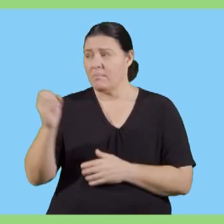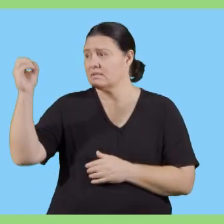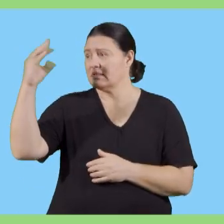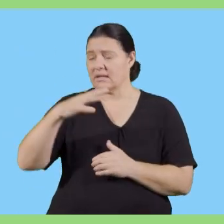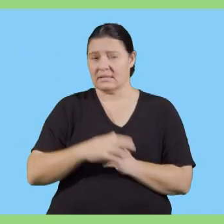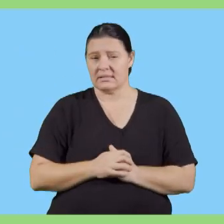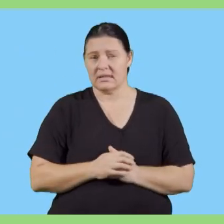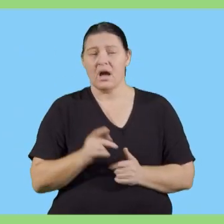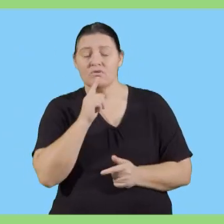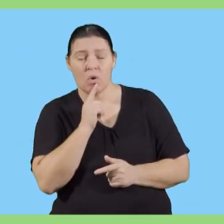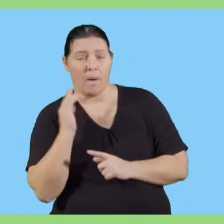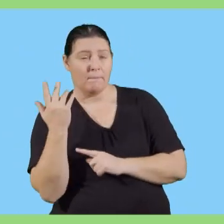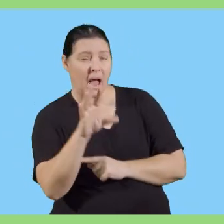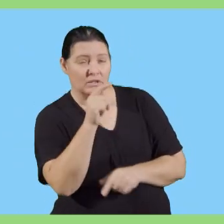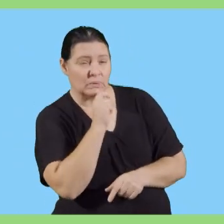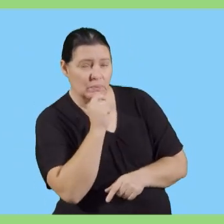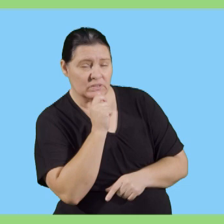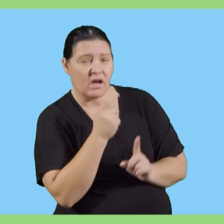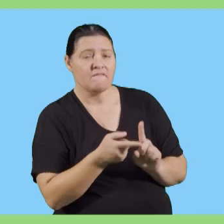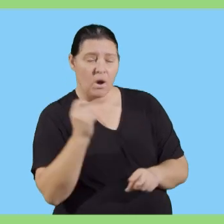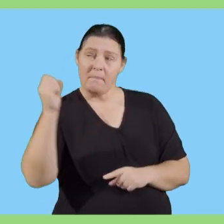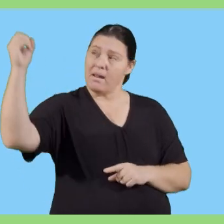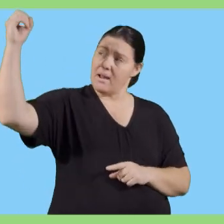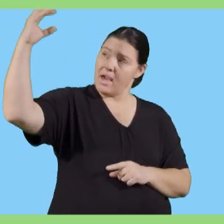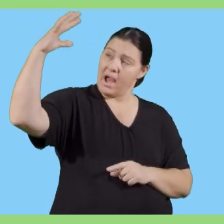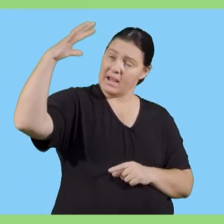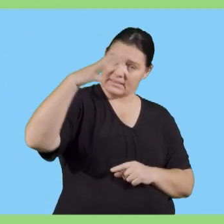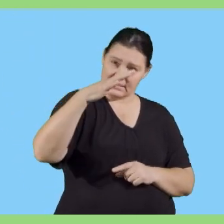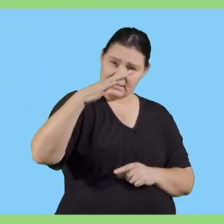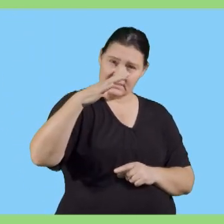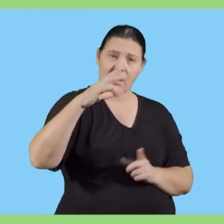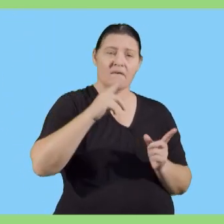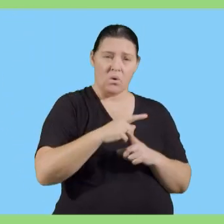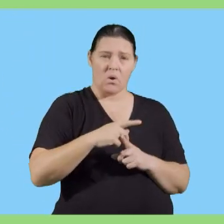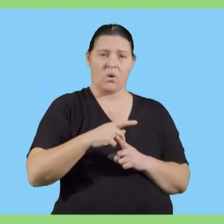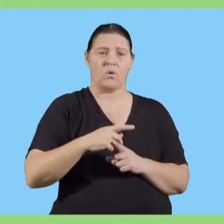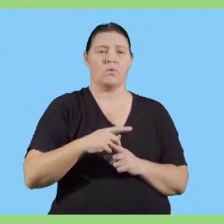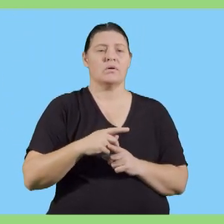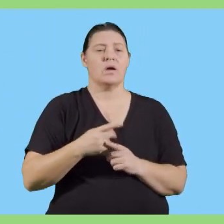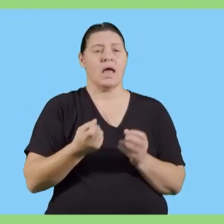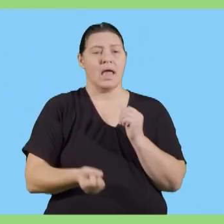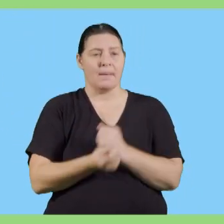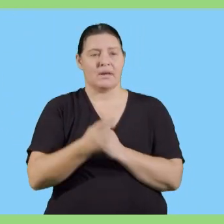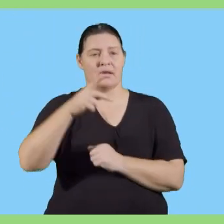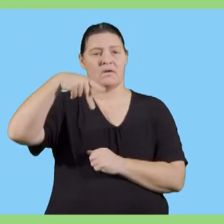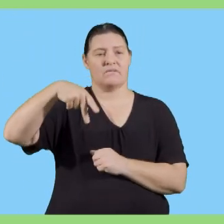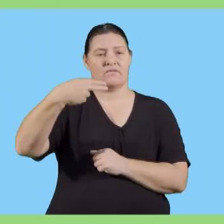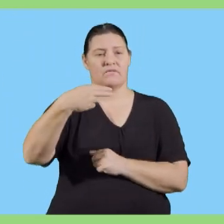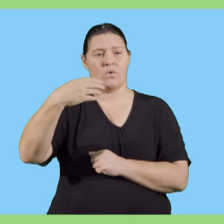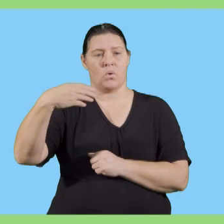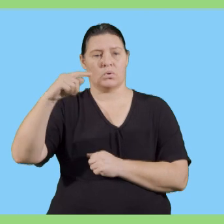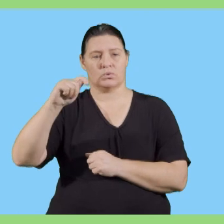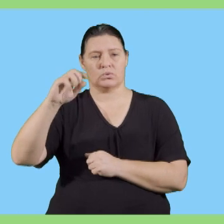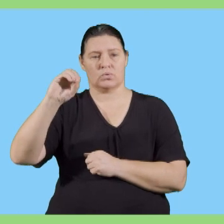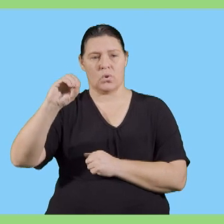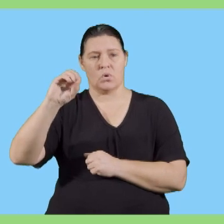of photosynthesis to make food. And this food is containing what? Energy.